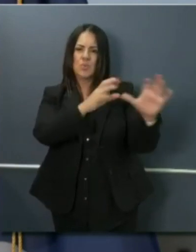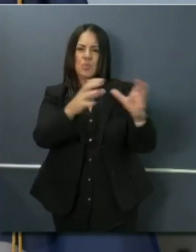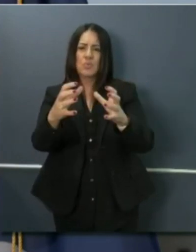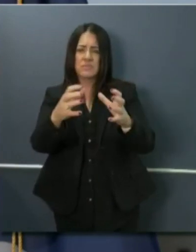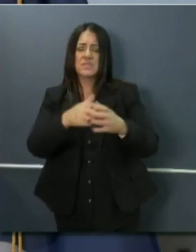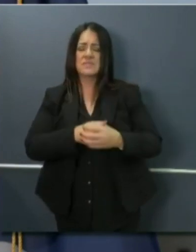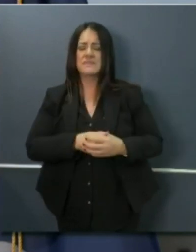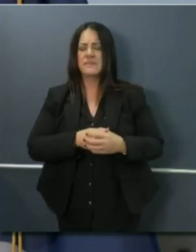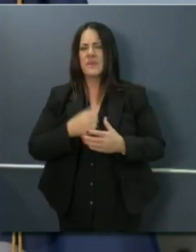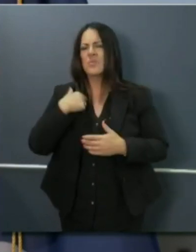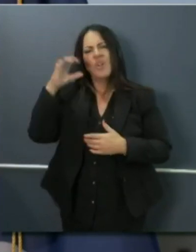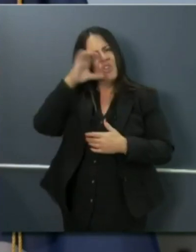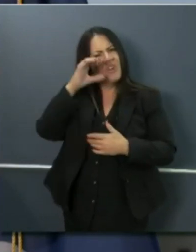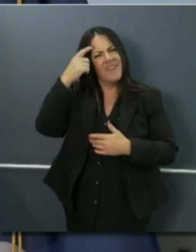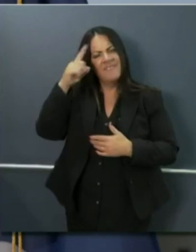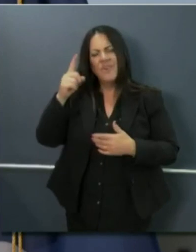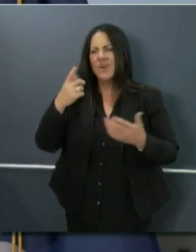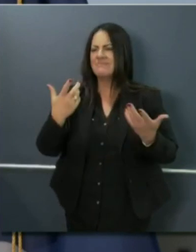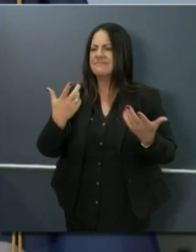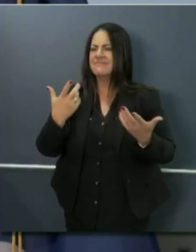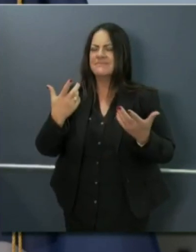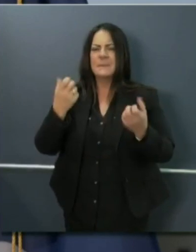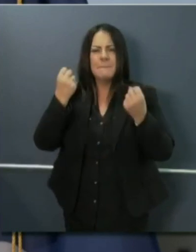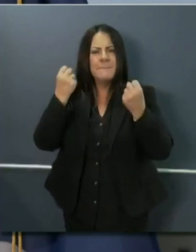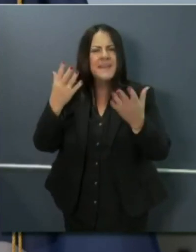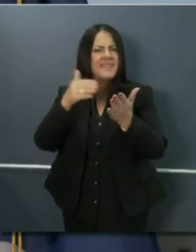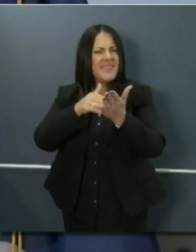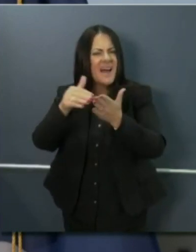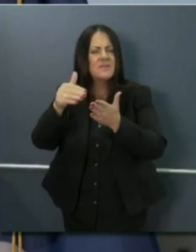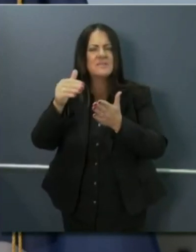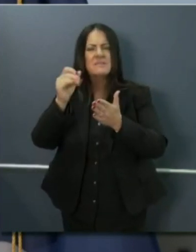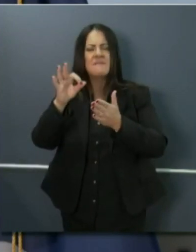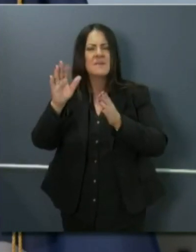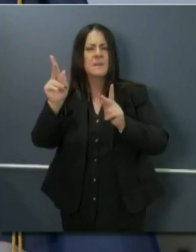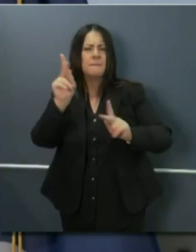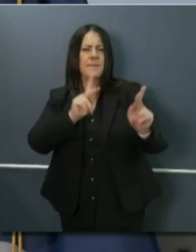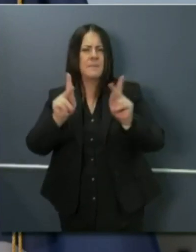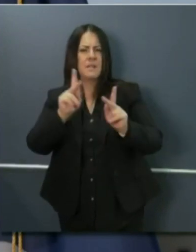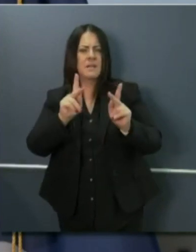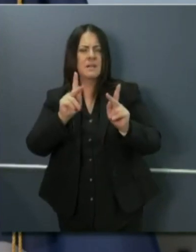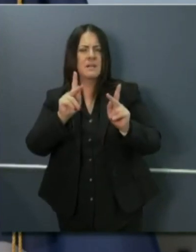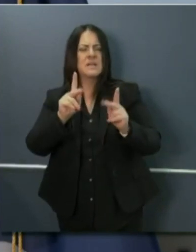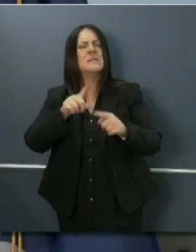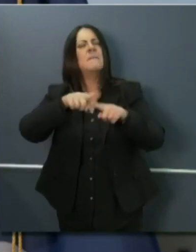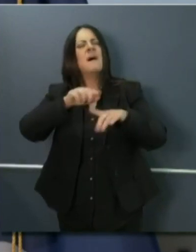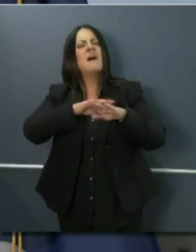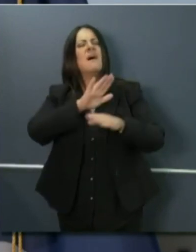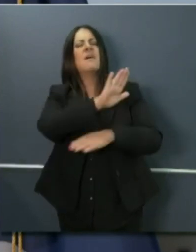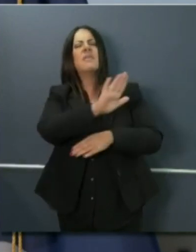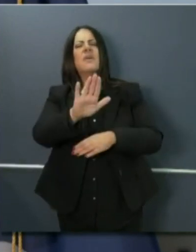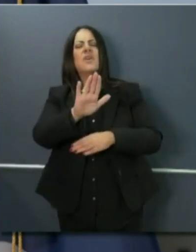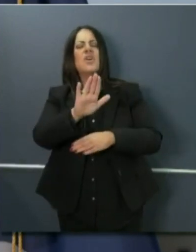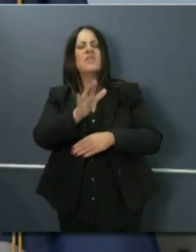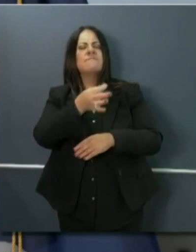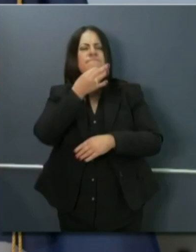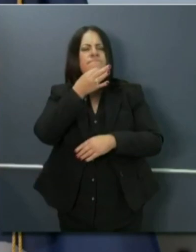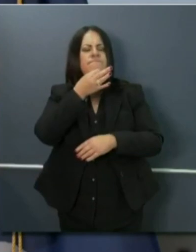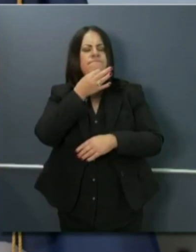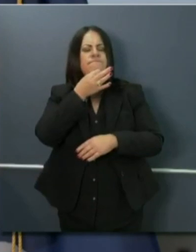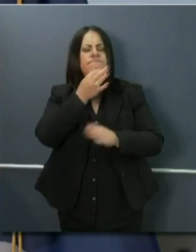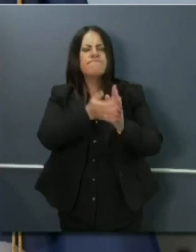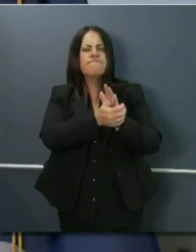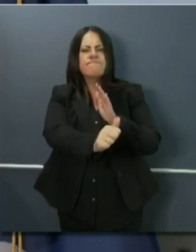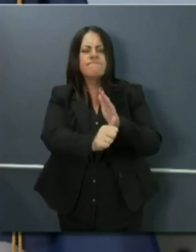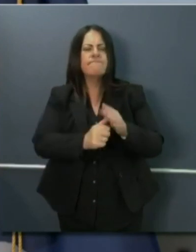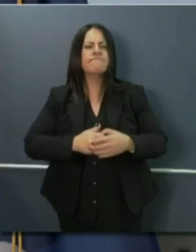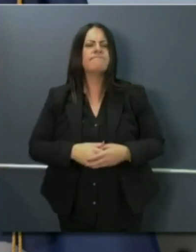looking for thousands and thousands of individuals. And again, it depends on the expertise It depends on the specific skill set. And